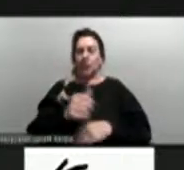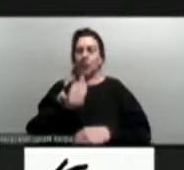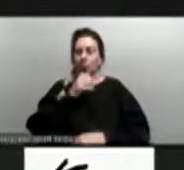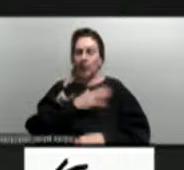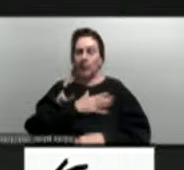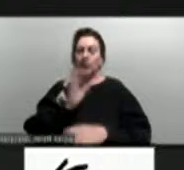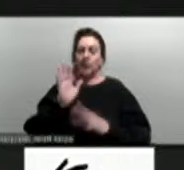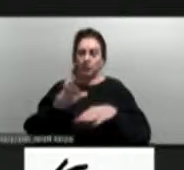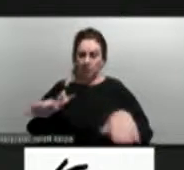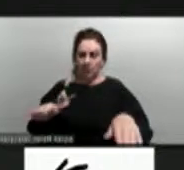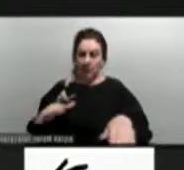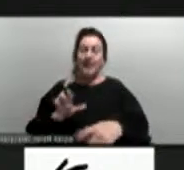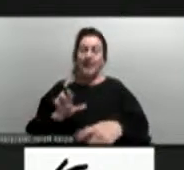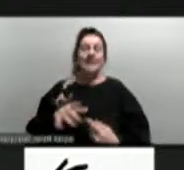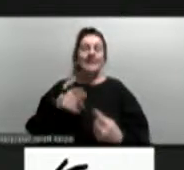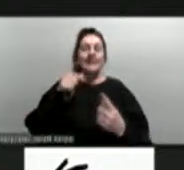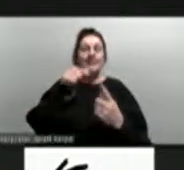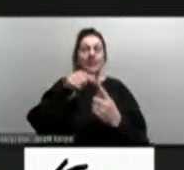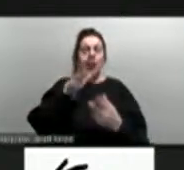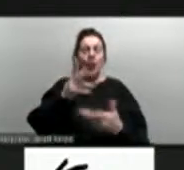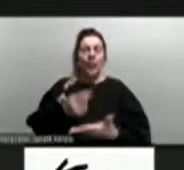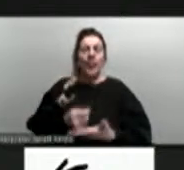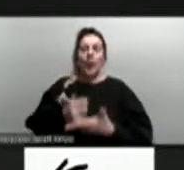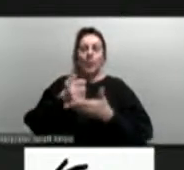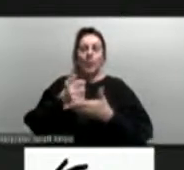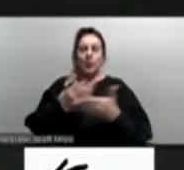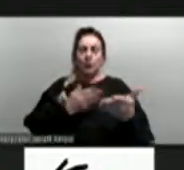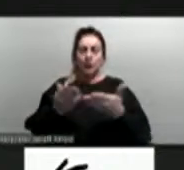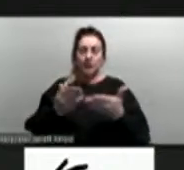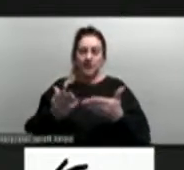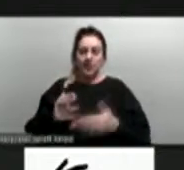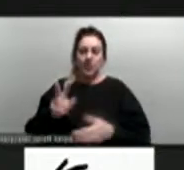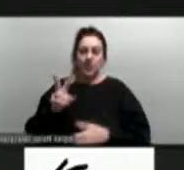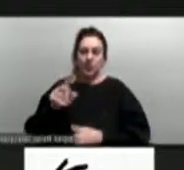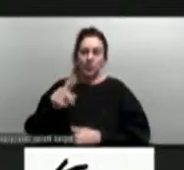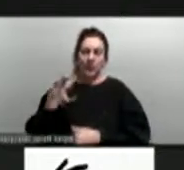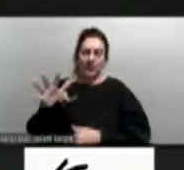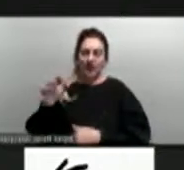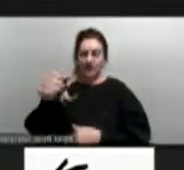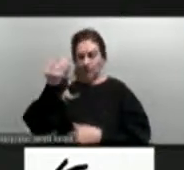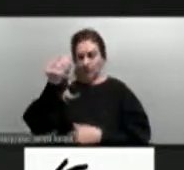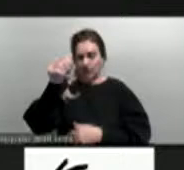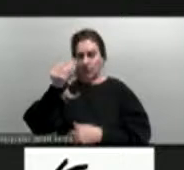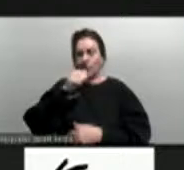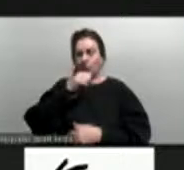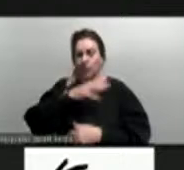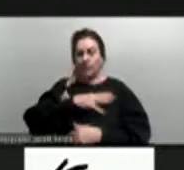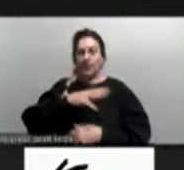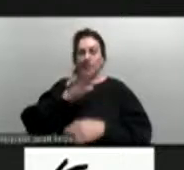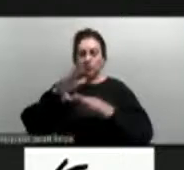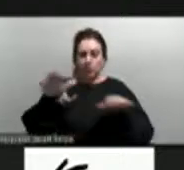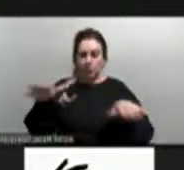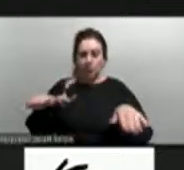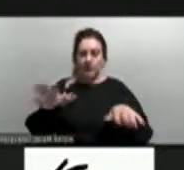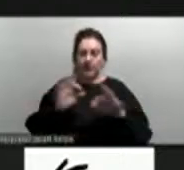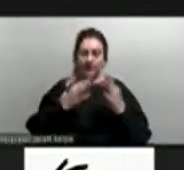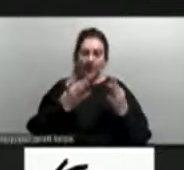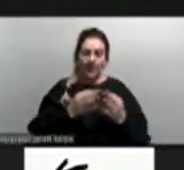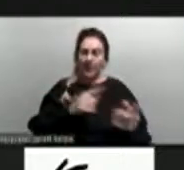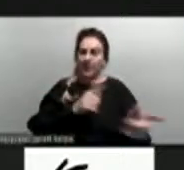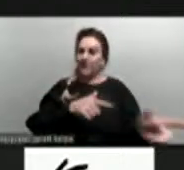therapeutic services. Currently, there's a historic 2.5 million children who are homeless. Children and families are the fastest growing